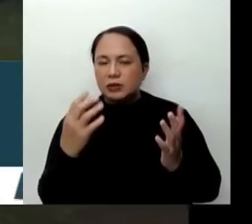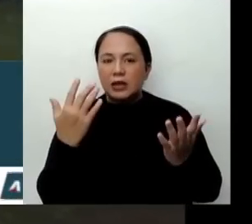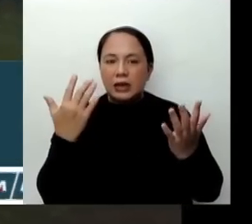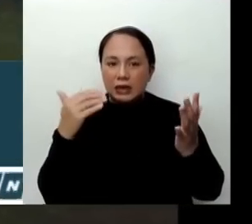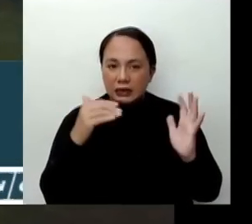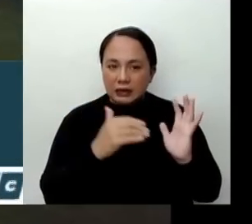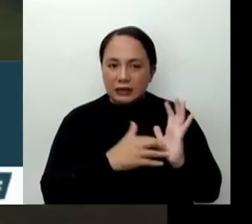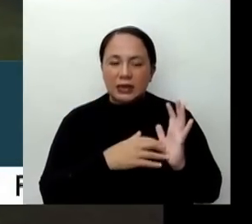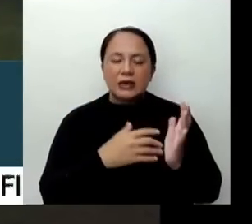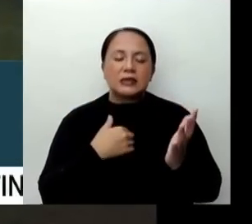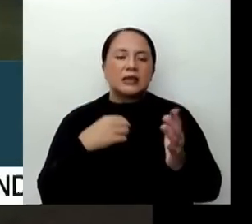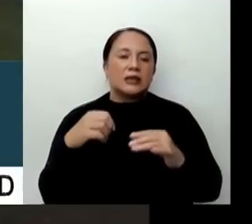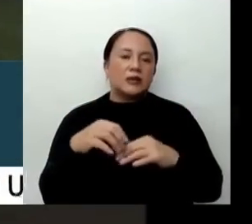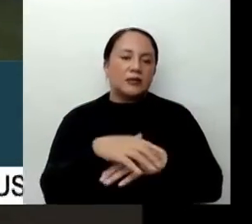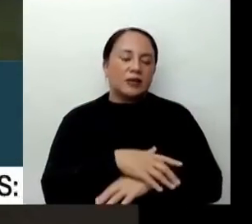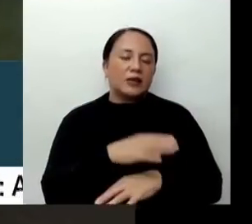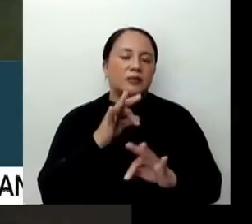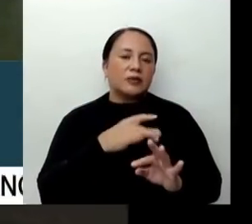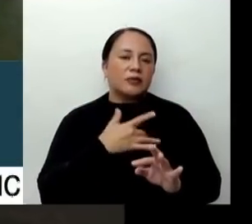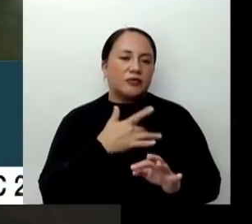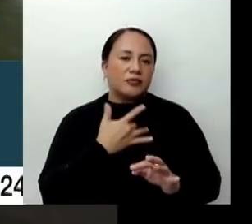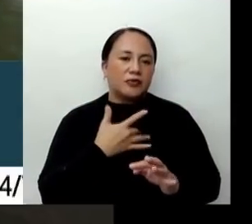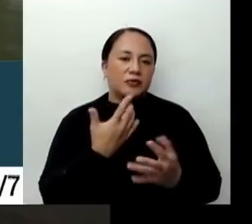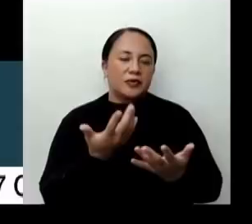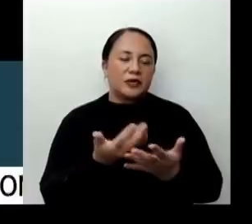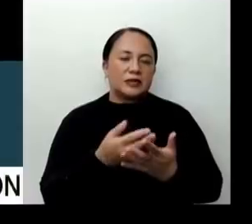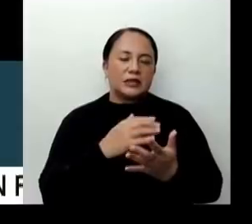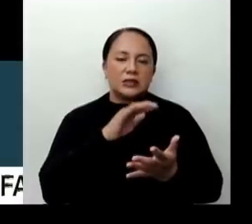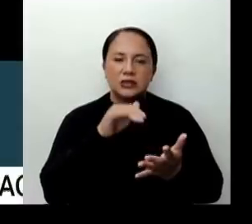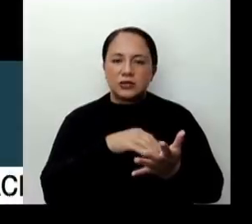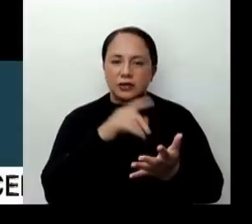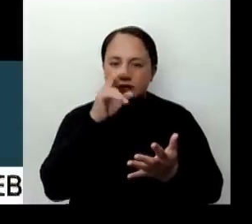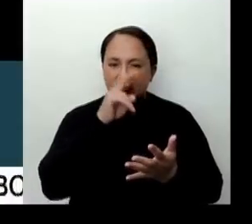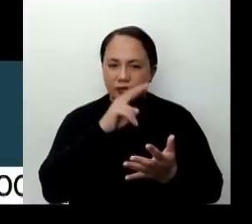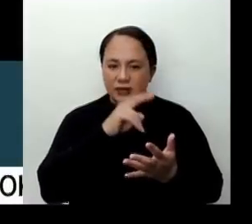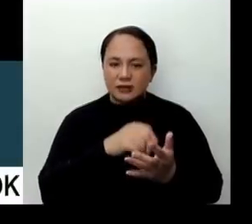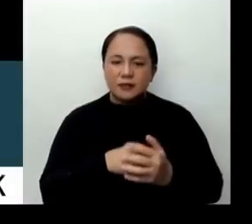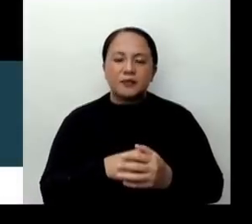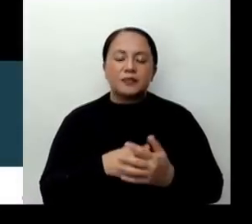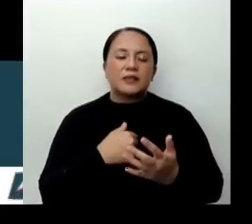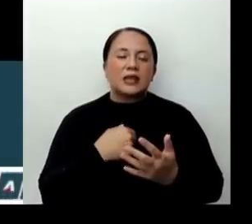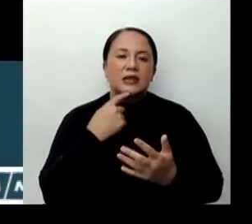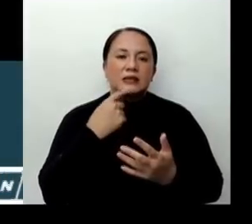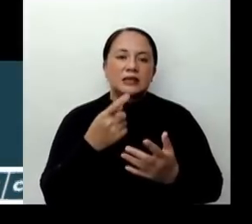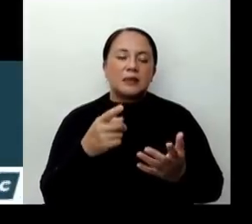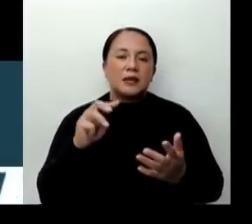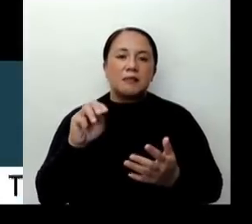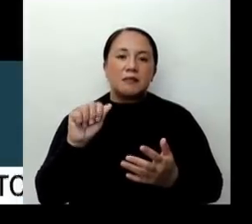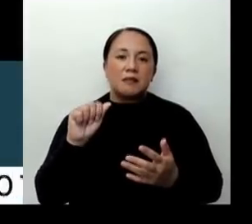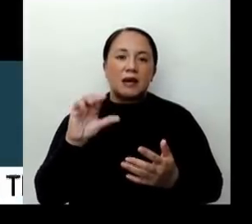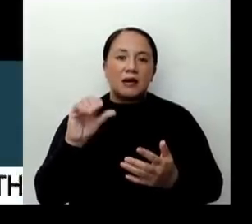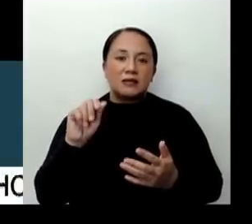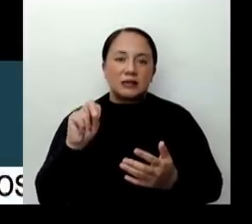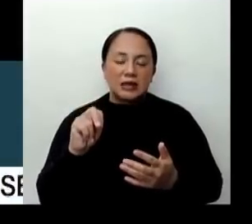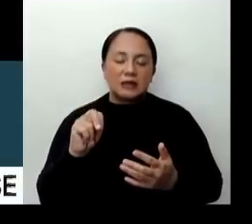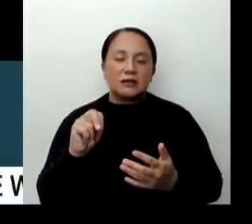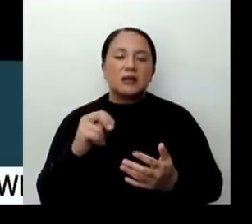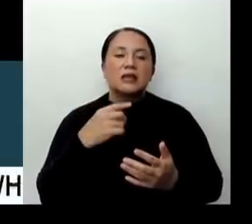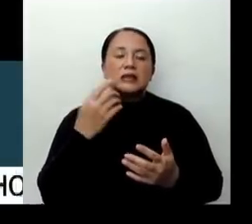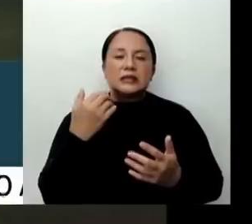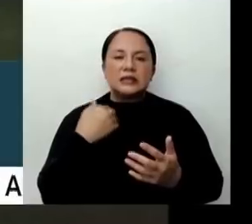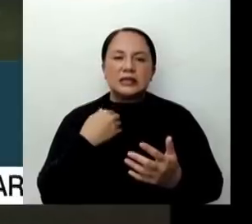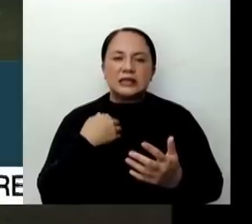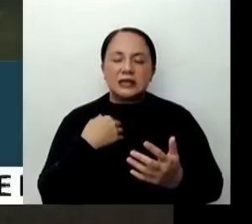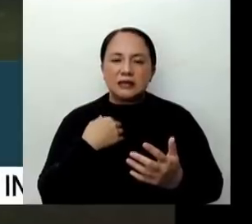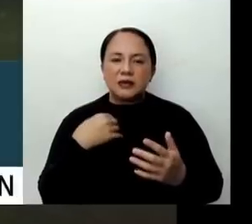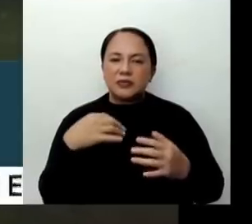if the effects will be felt here in Central Visayas. We were told by Pag-asa Mactan that the effects would not be so